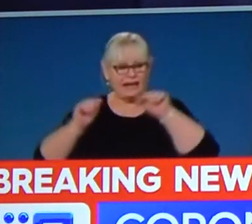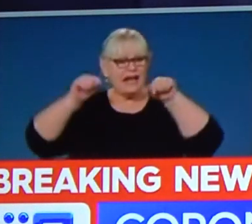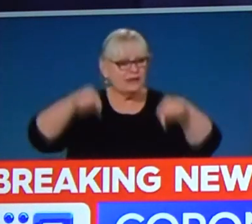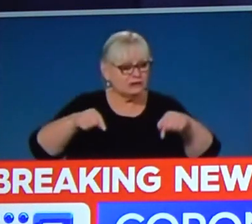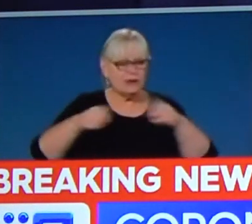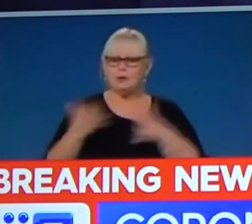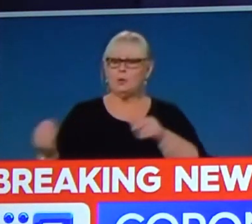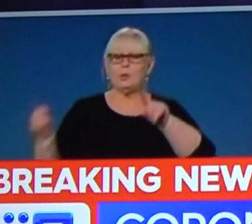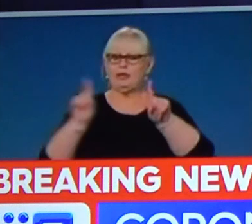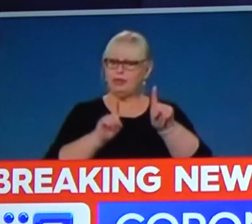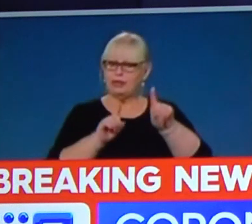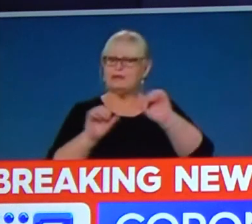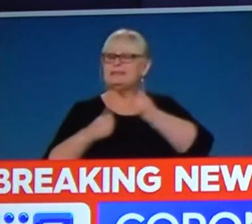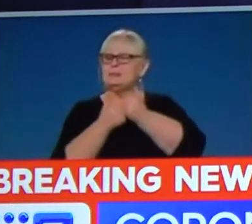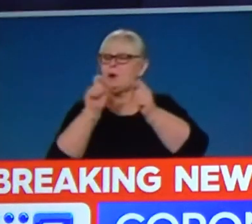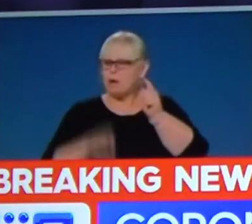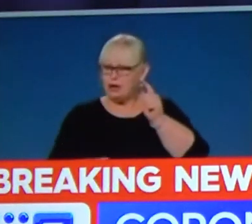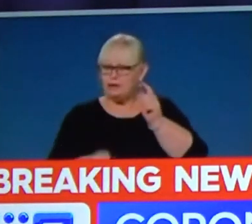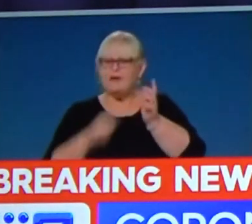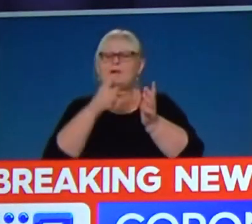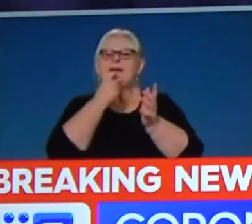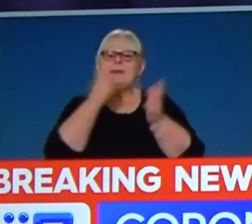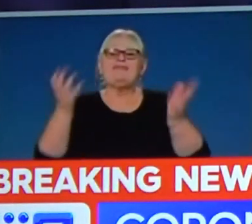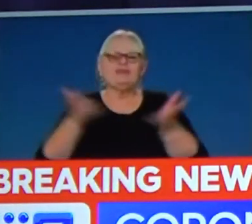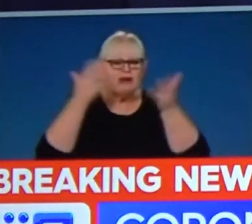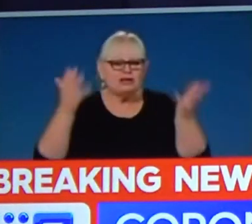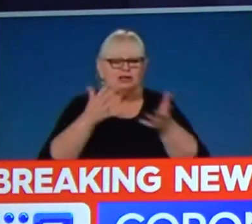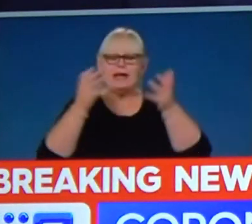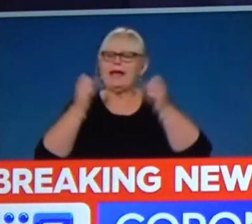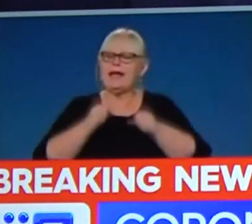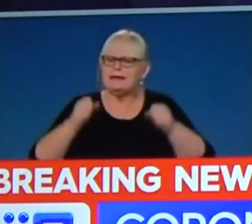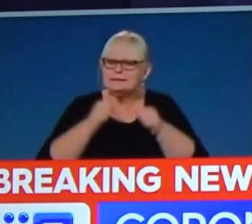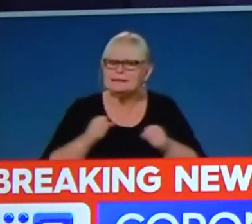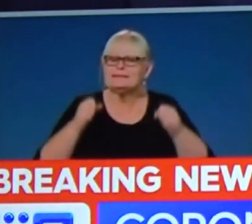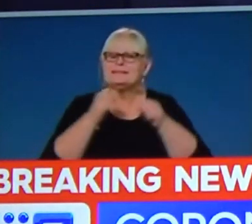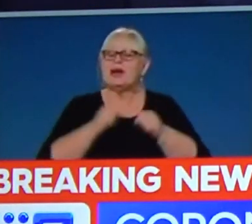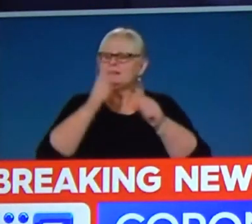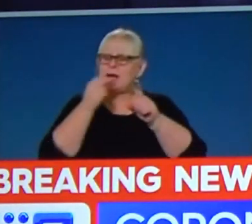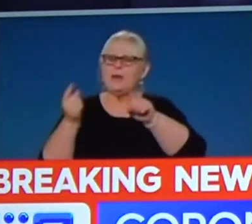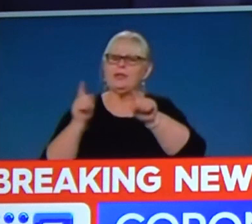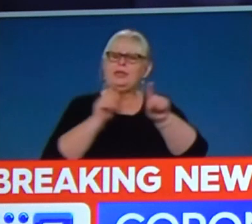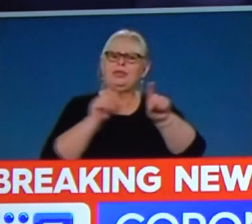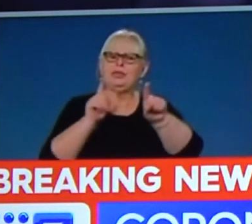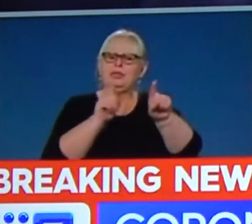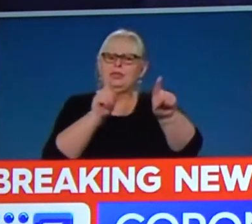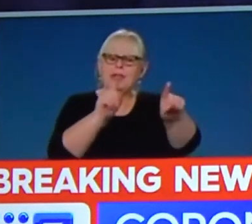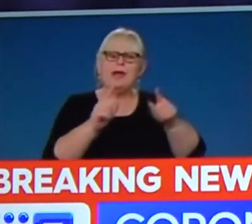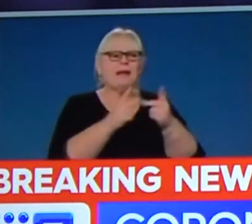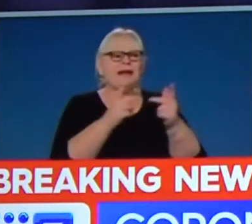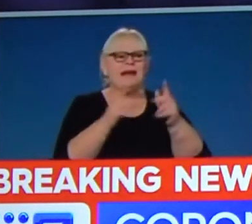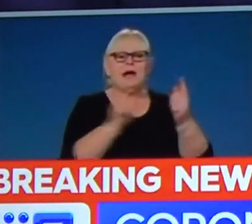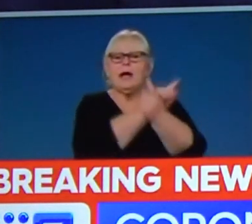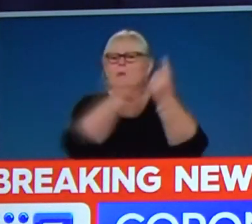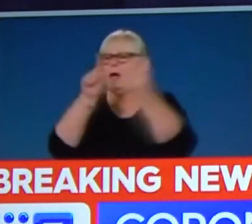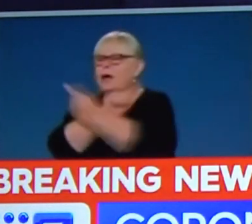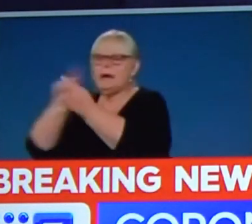be accompanied by a support person for the purposes of getting some fresh air, some recreation, but they should limit contact with others